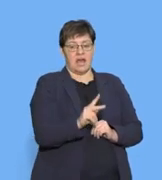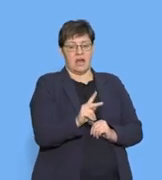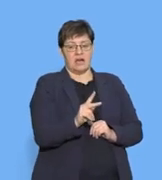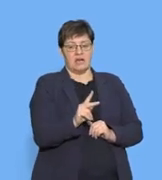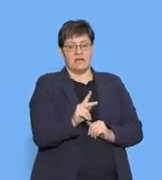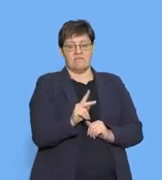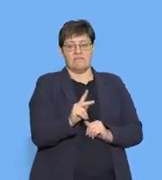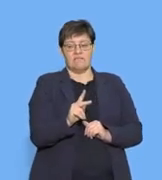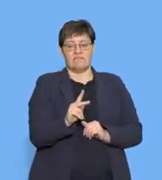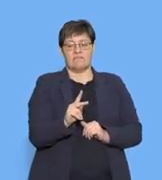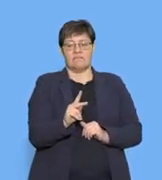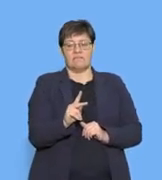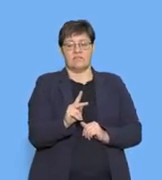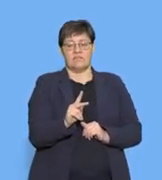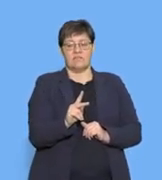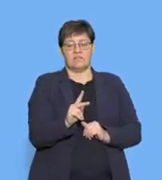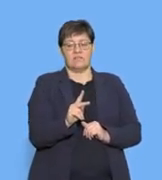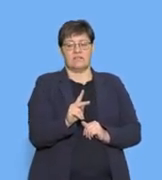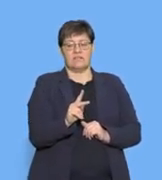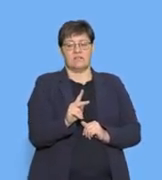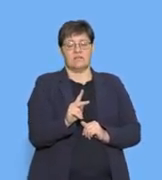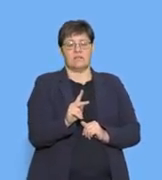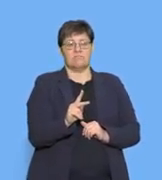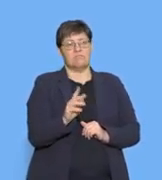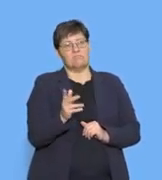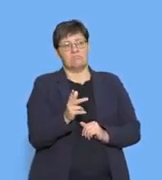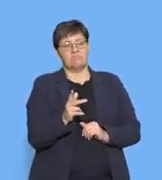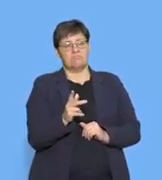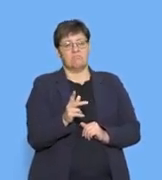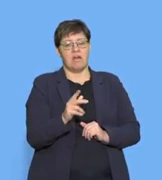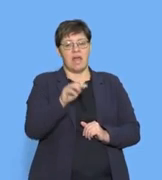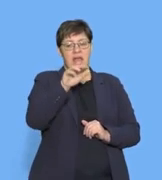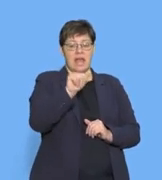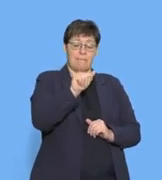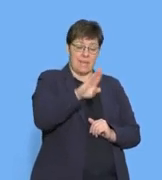if we draw the height in a different place, we can then prove the third version, which says